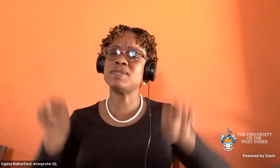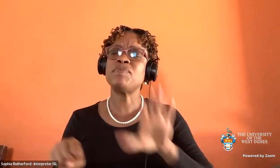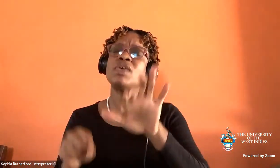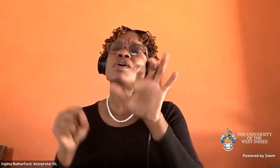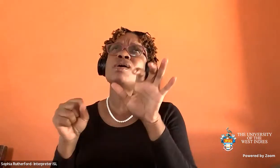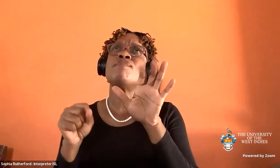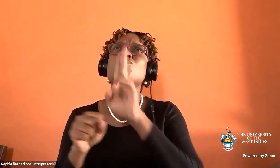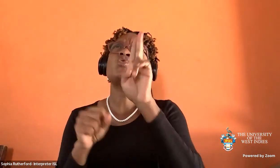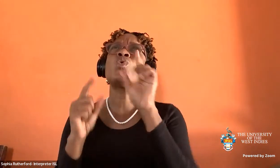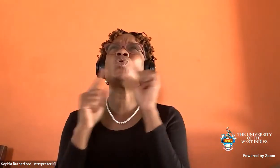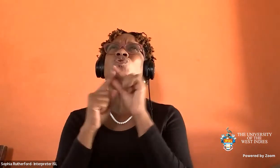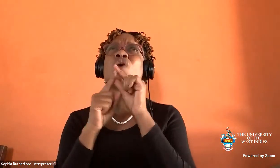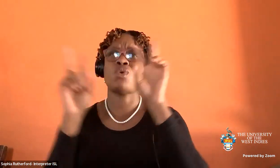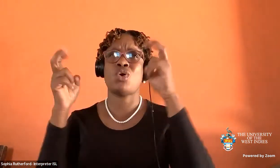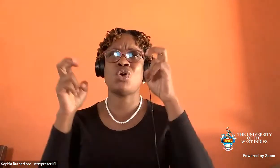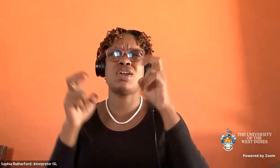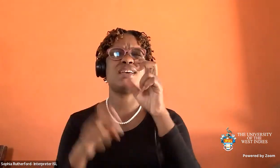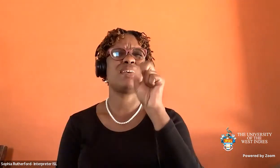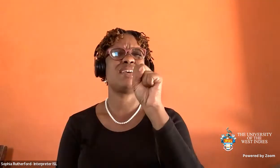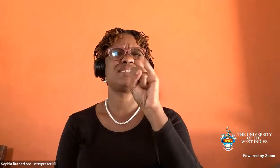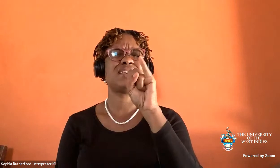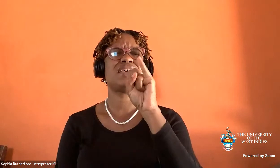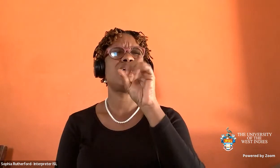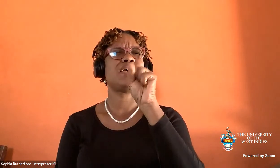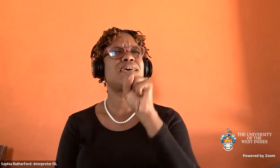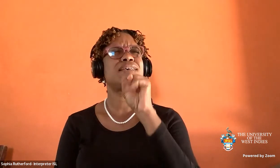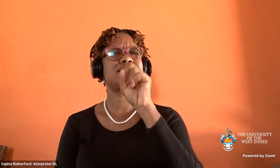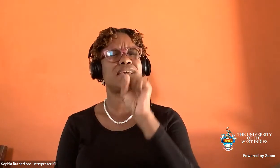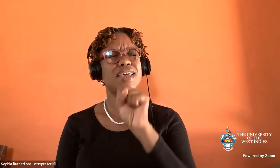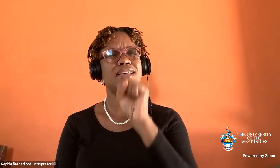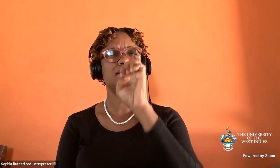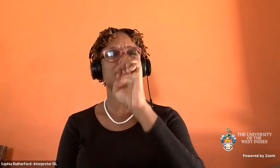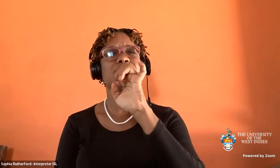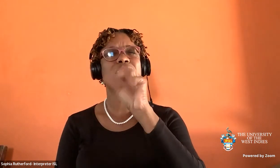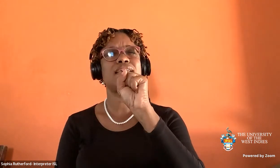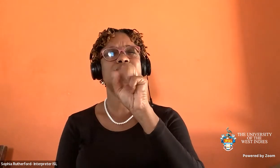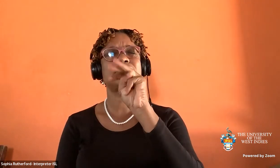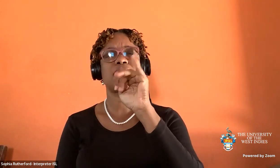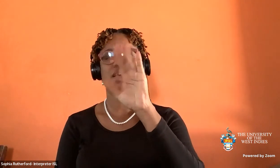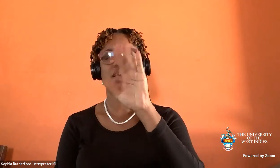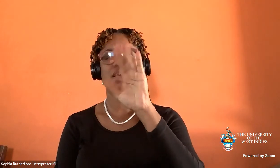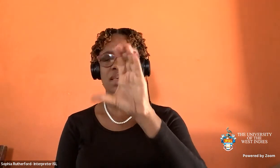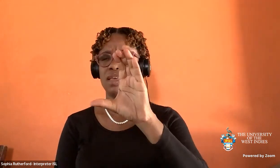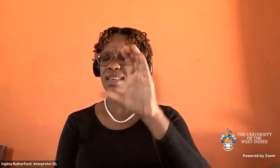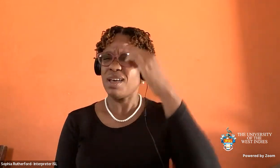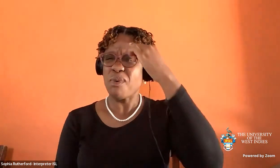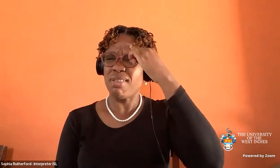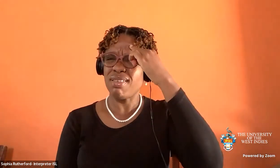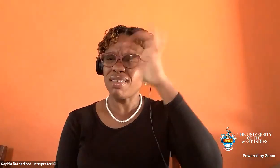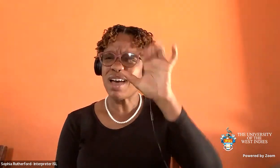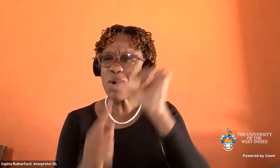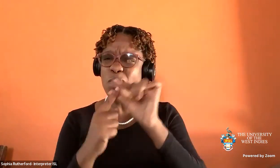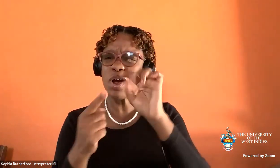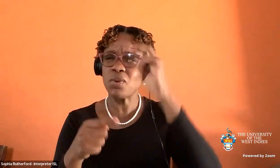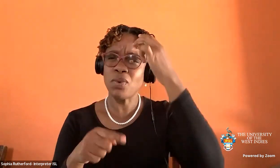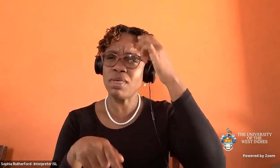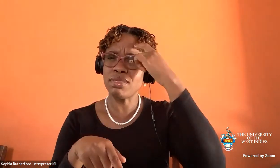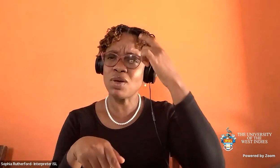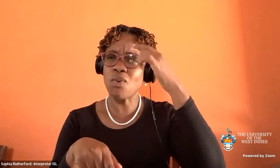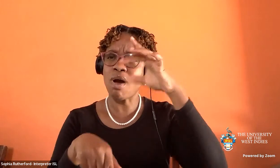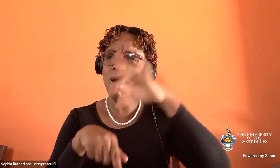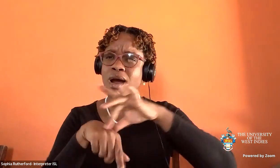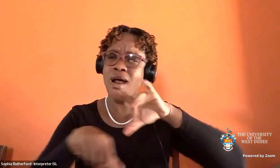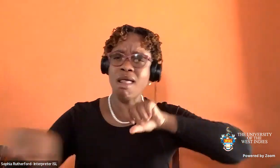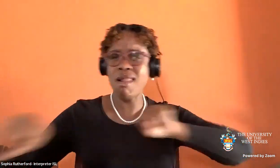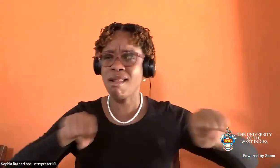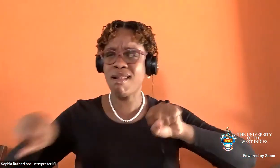made: seismic. And most times when we hear that word, we think of earthquake, earth shattering. And I guess it